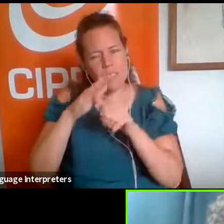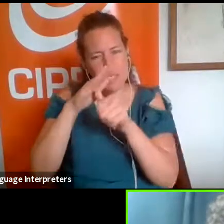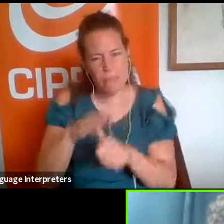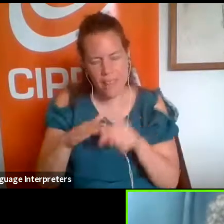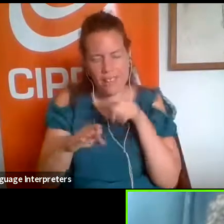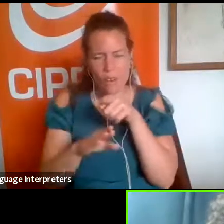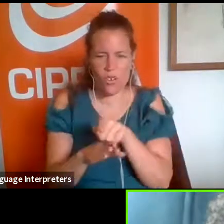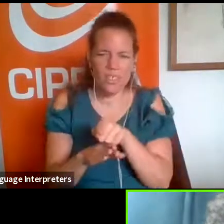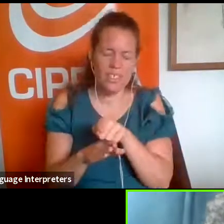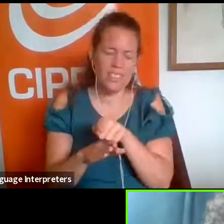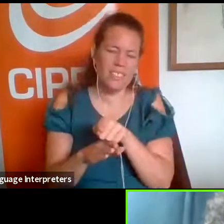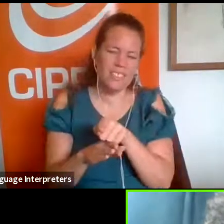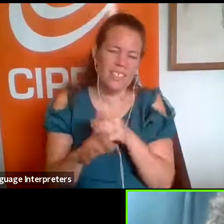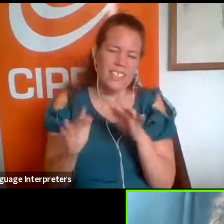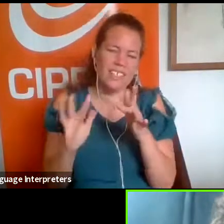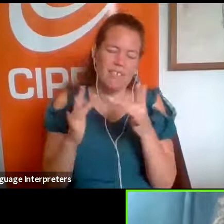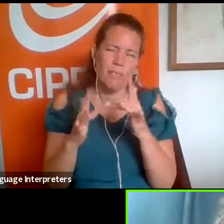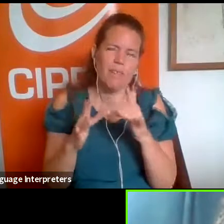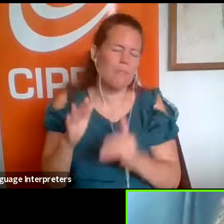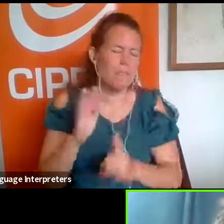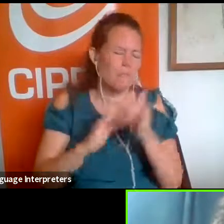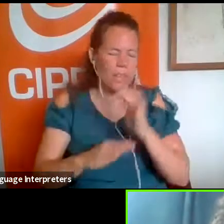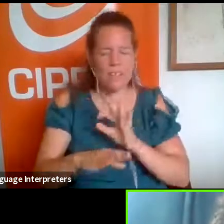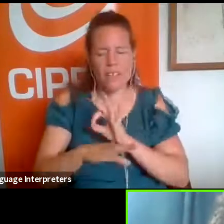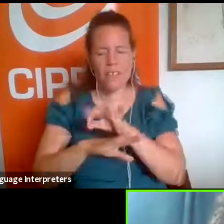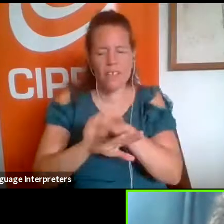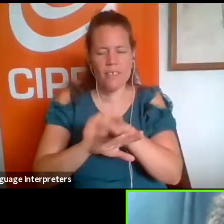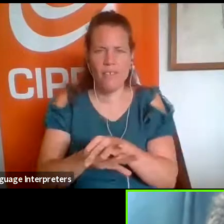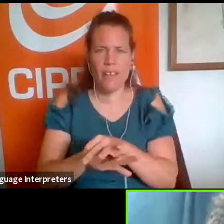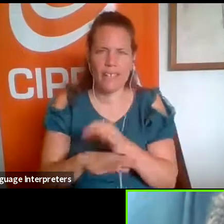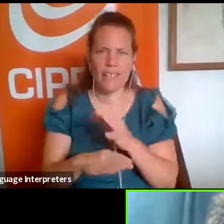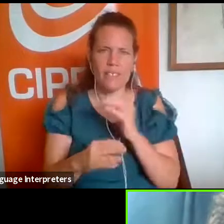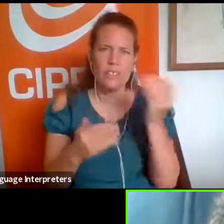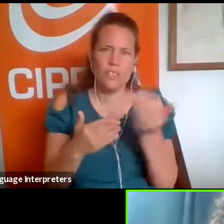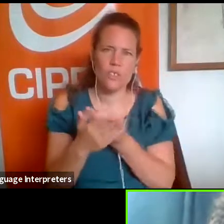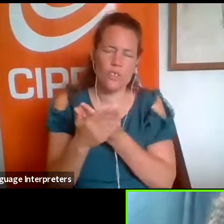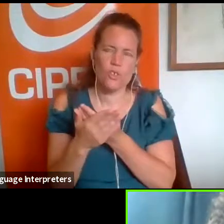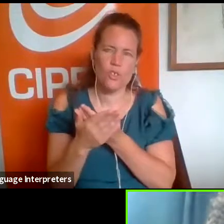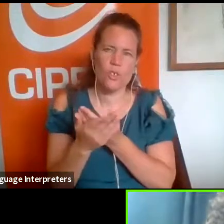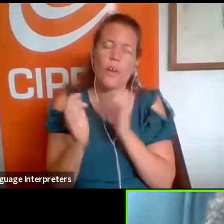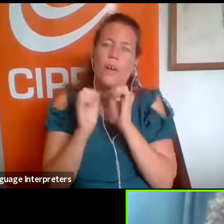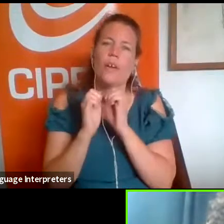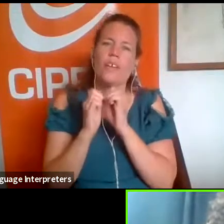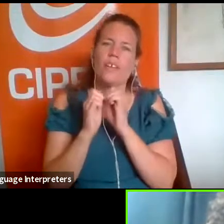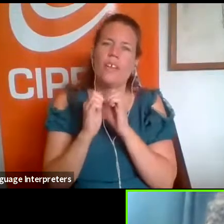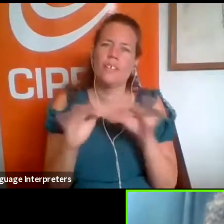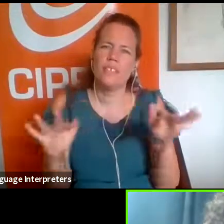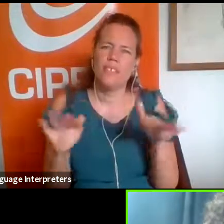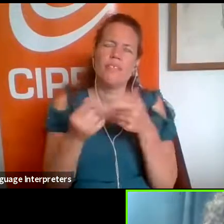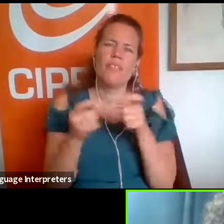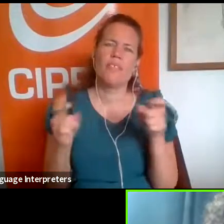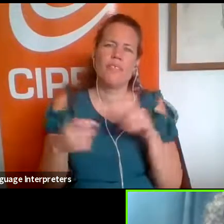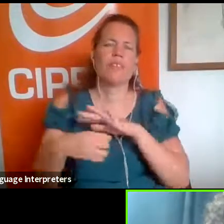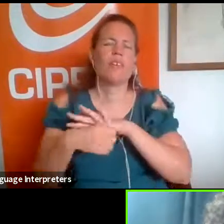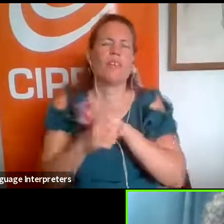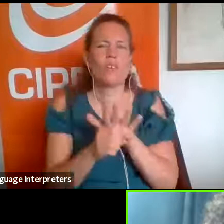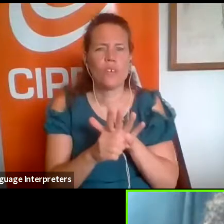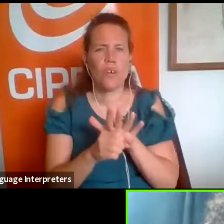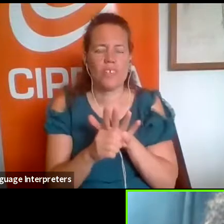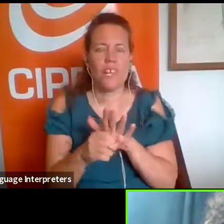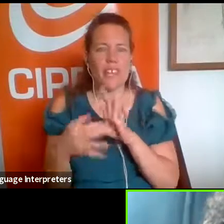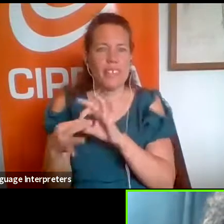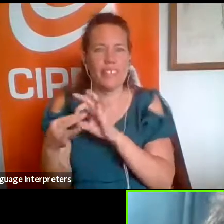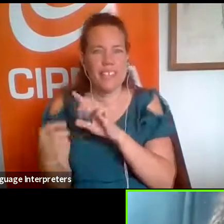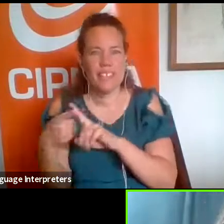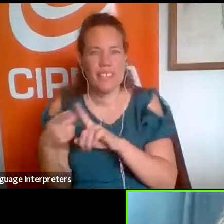course, lots of misinformation, fake news about, you know, different things. So COVID-19 itself and other